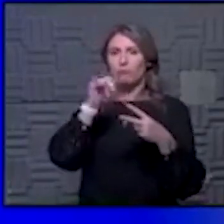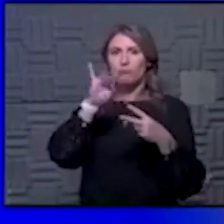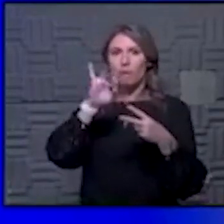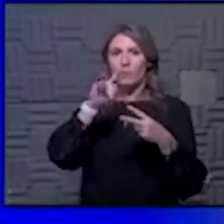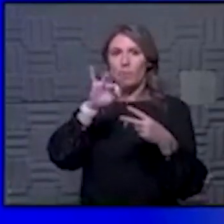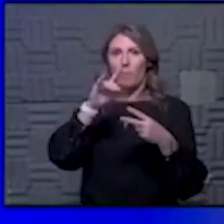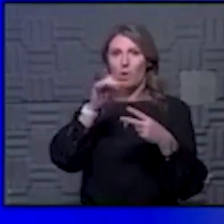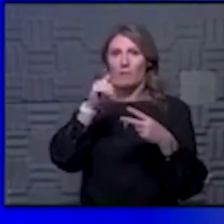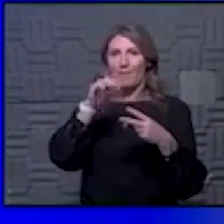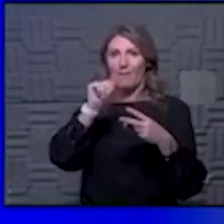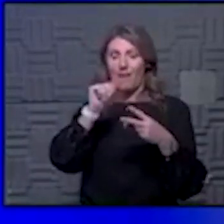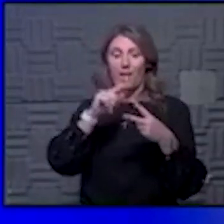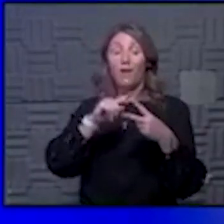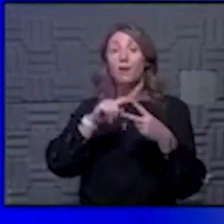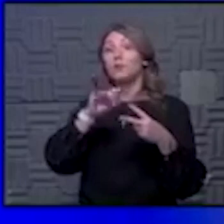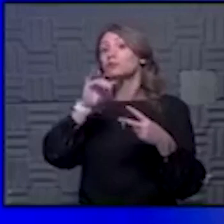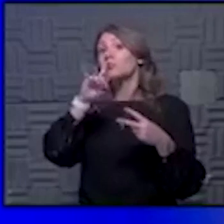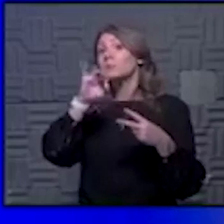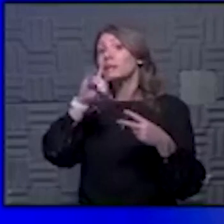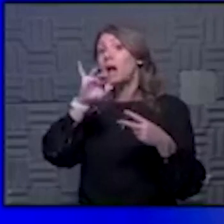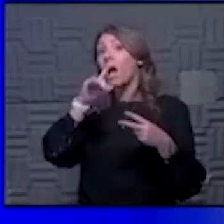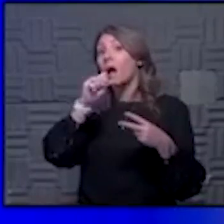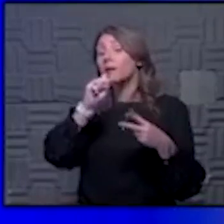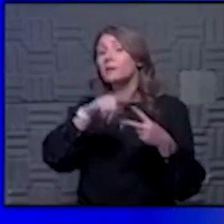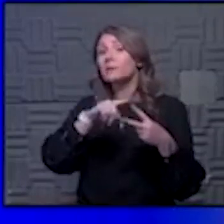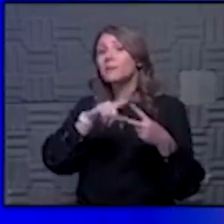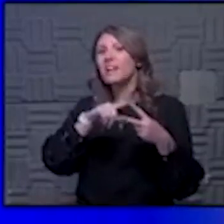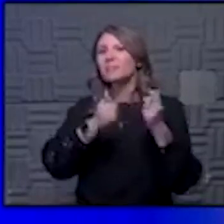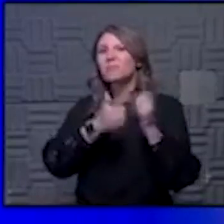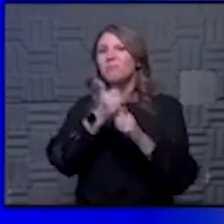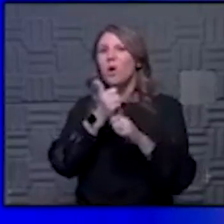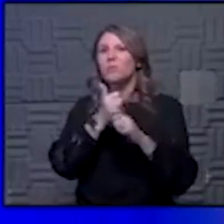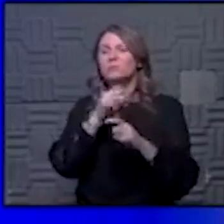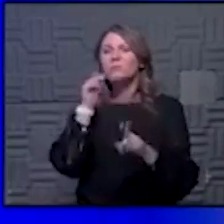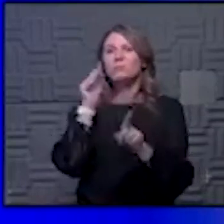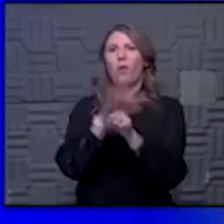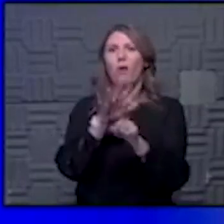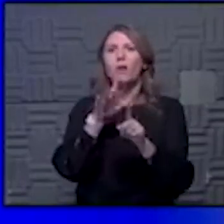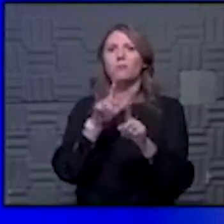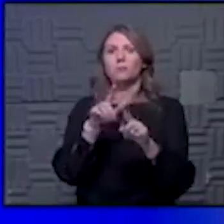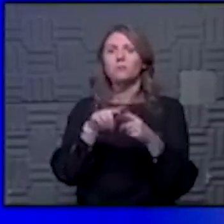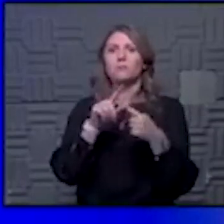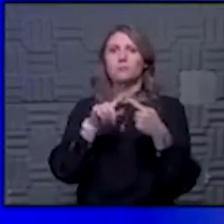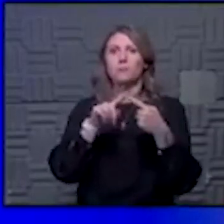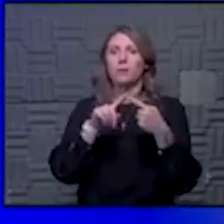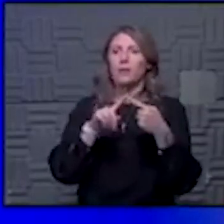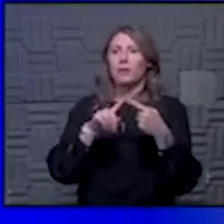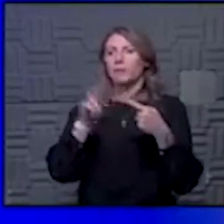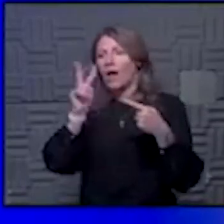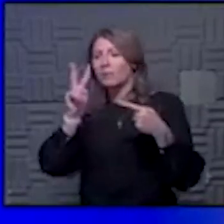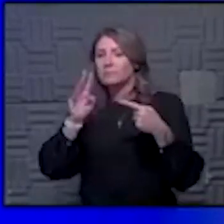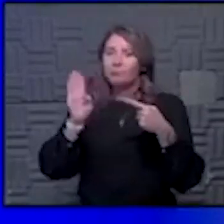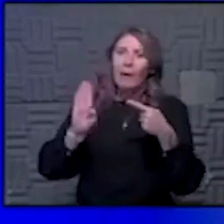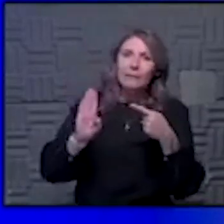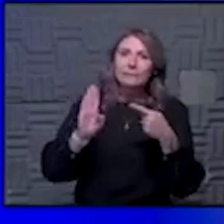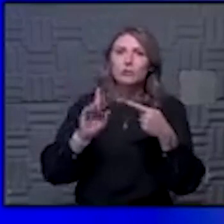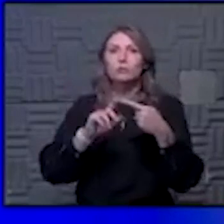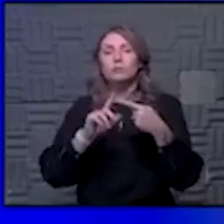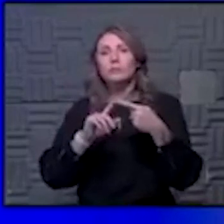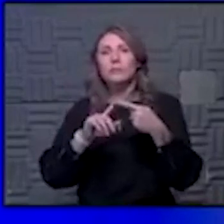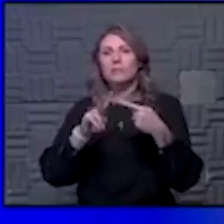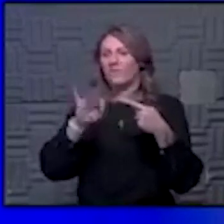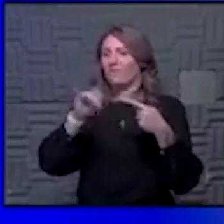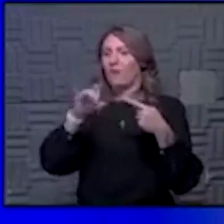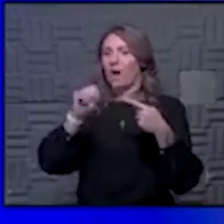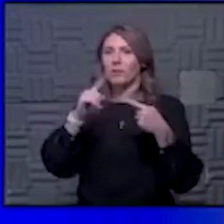a streptococcus, which is one of the most common causes of pneumonia. Again, pneumonia can be caused by viruses, bacteria, fungus. This will help